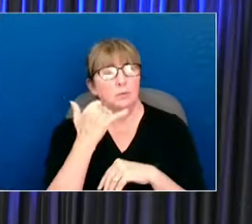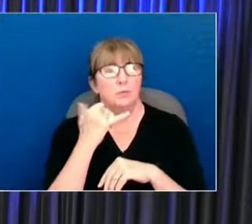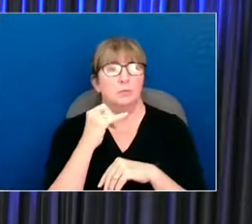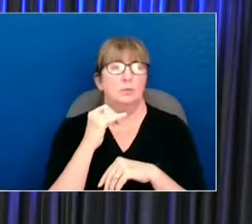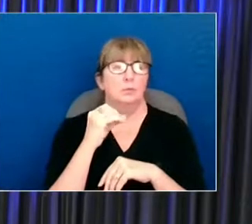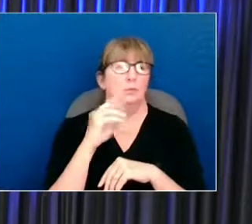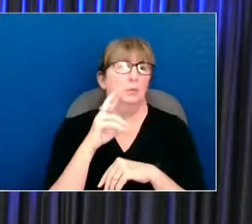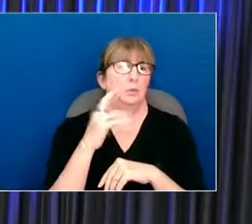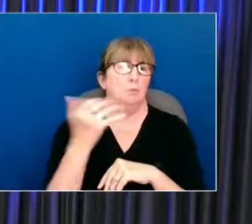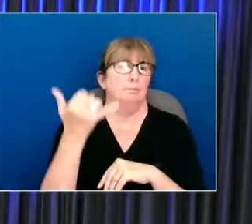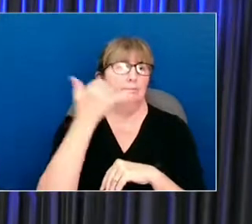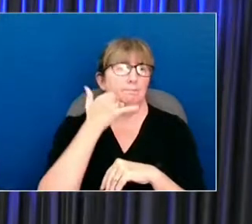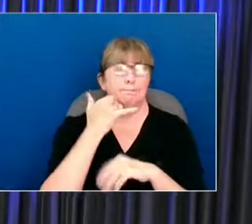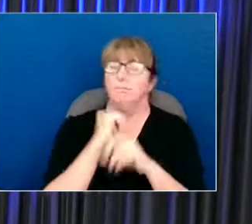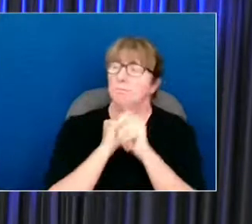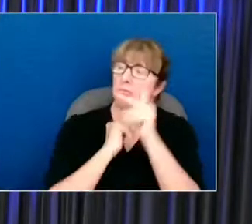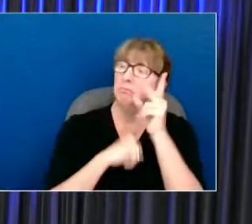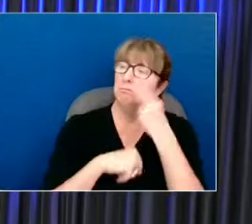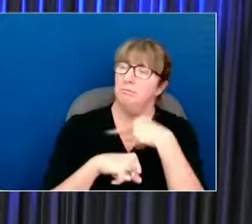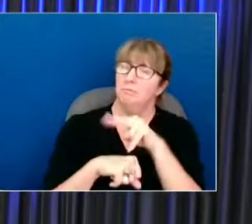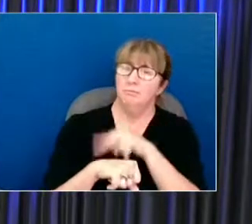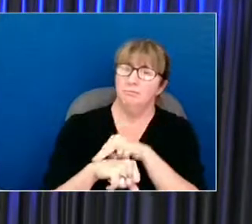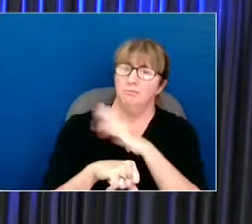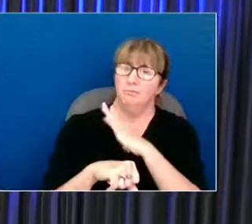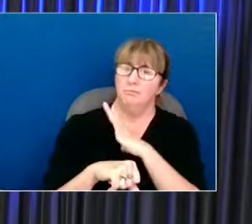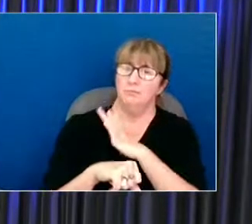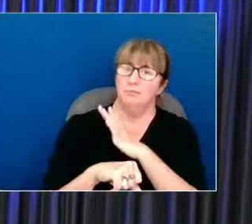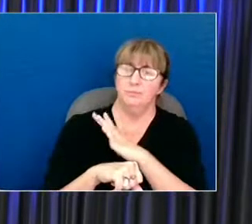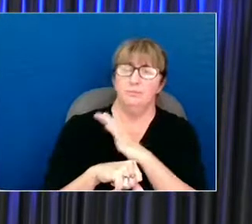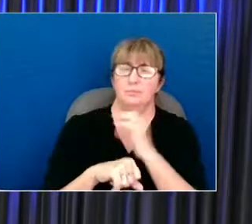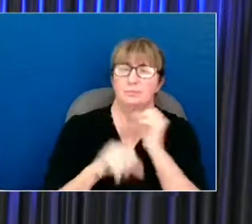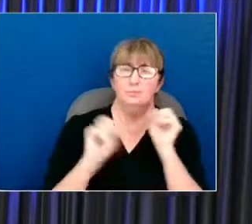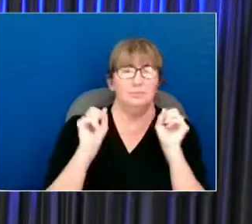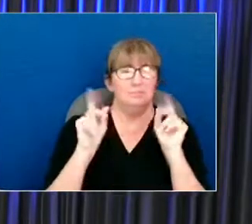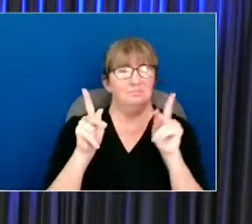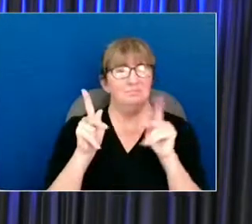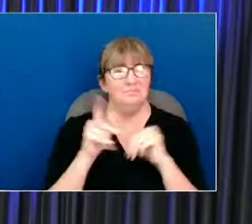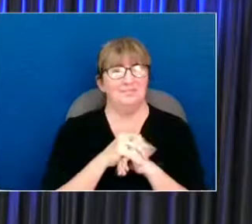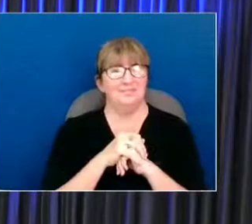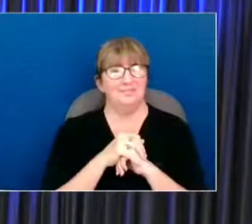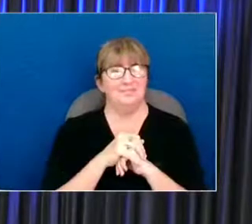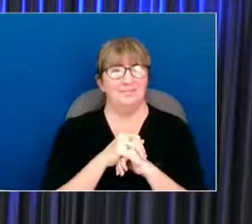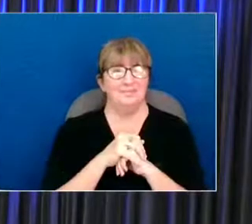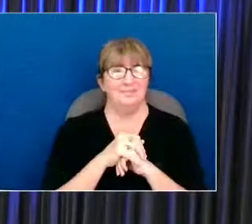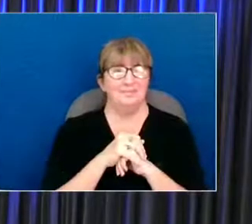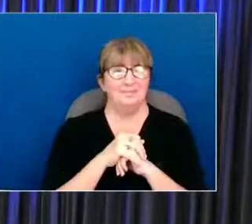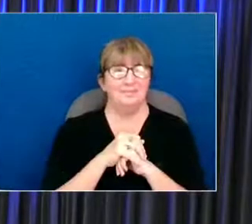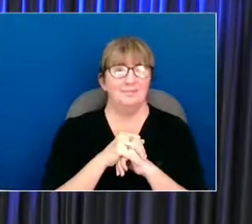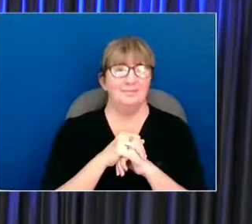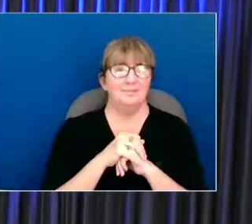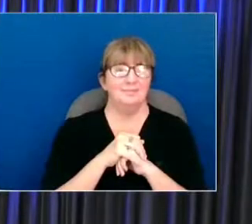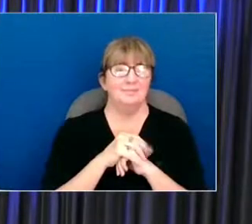needed. Of course. Yes. All right. That's good.